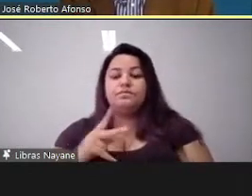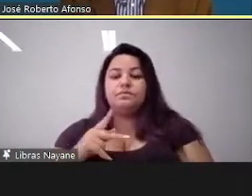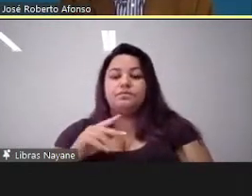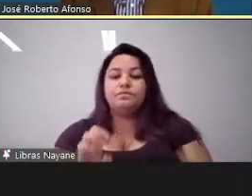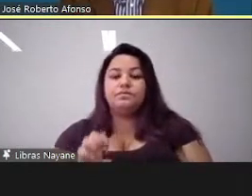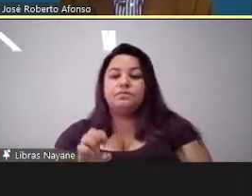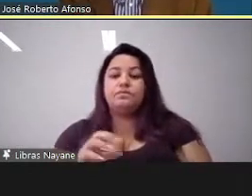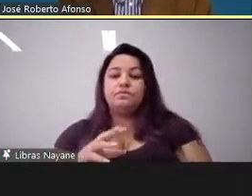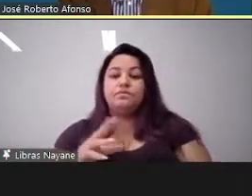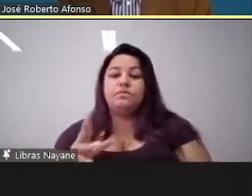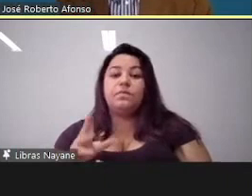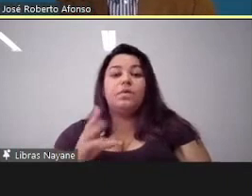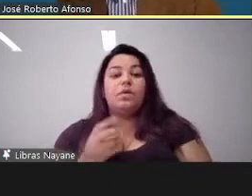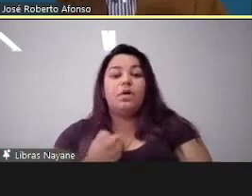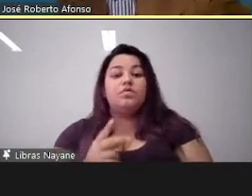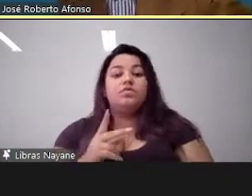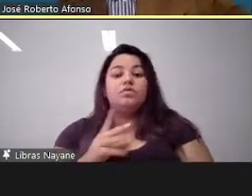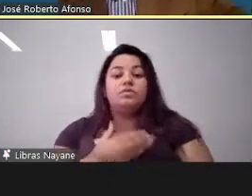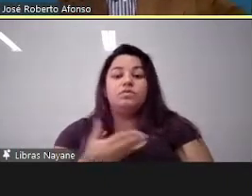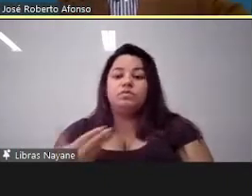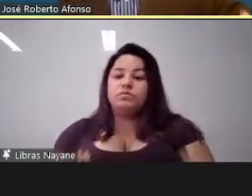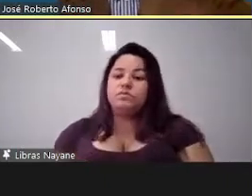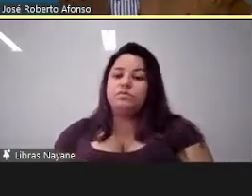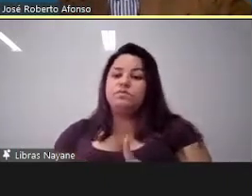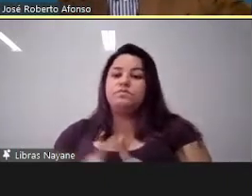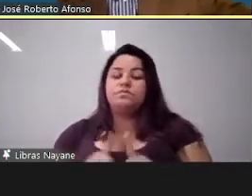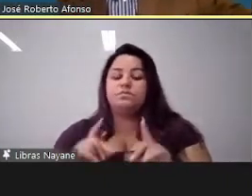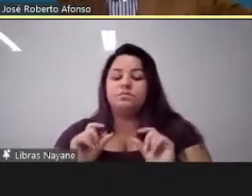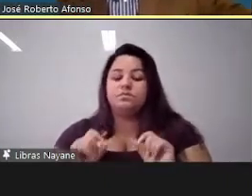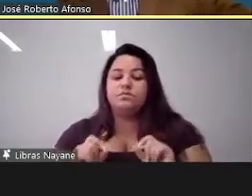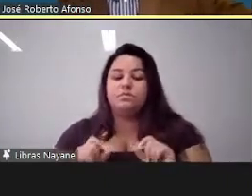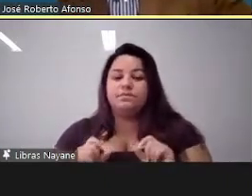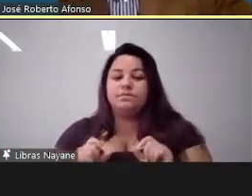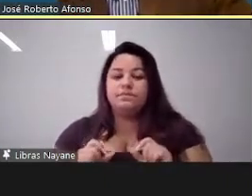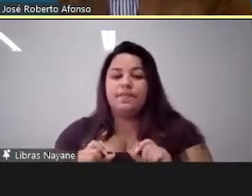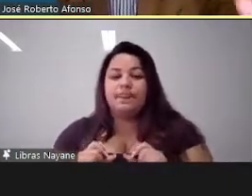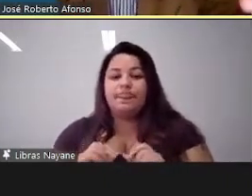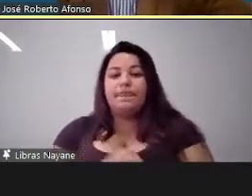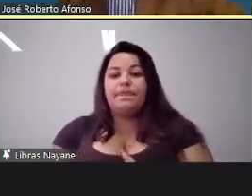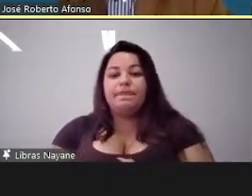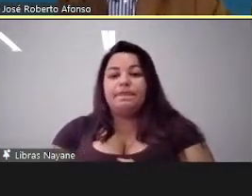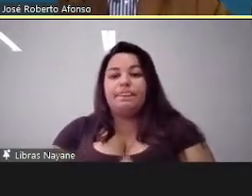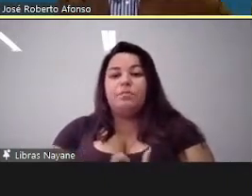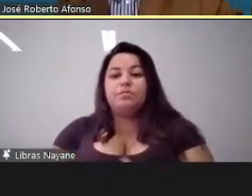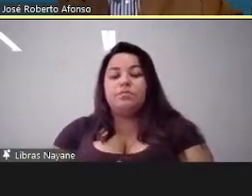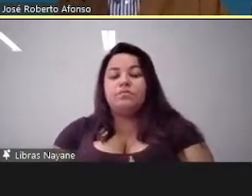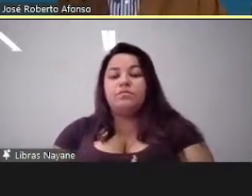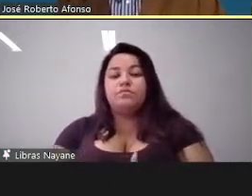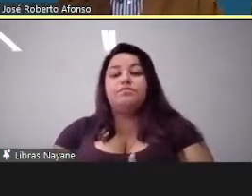with the three axes of investment that we have.